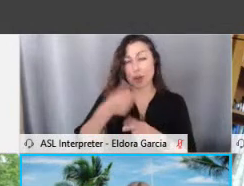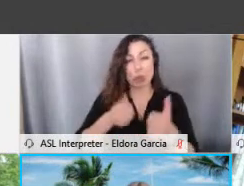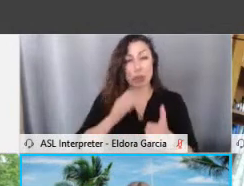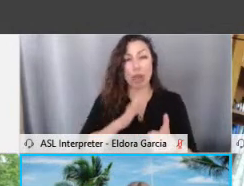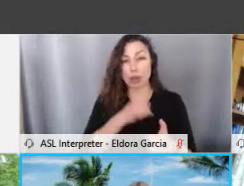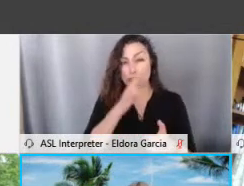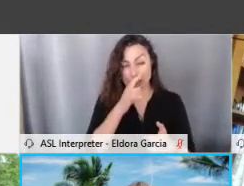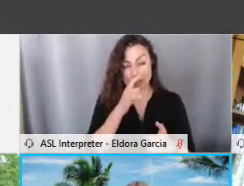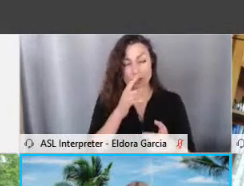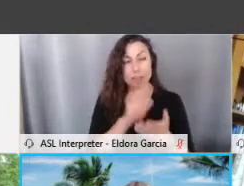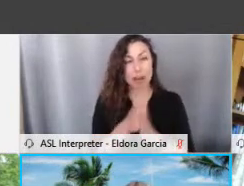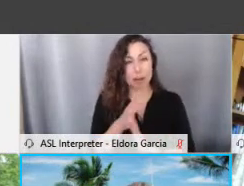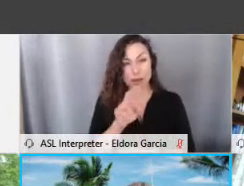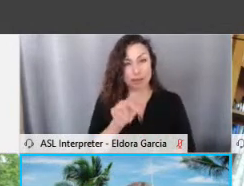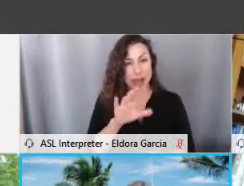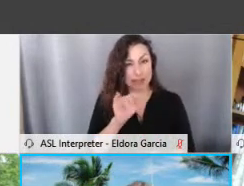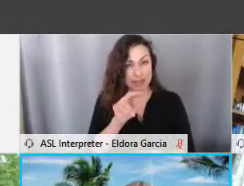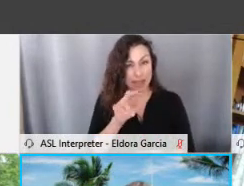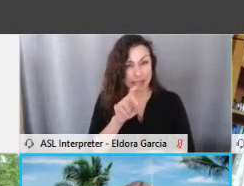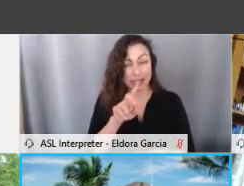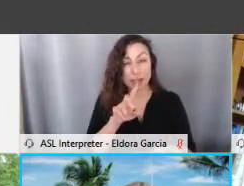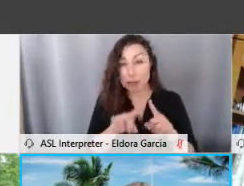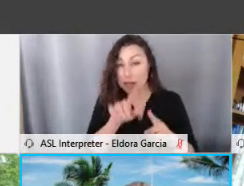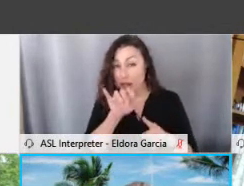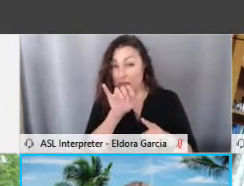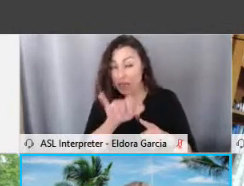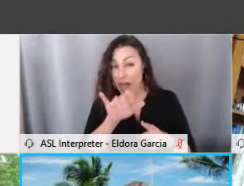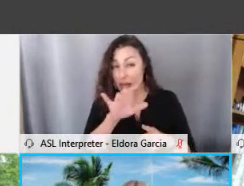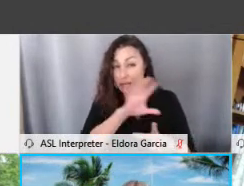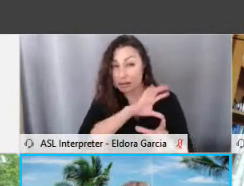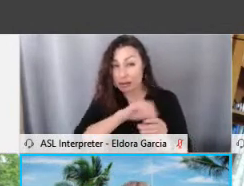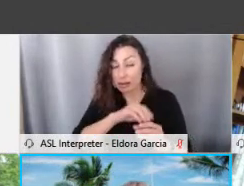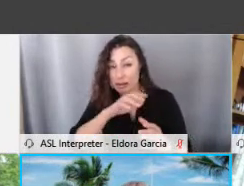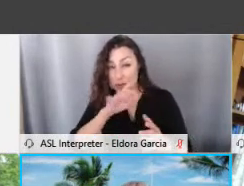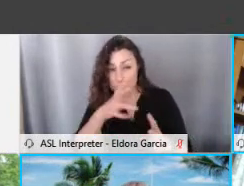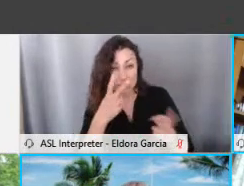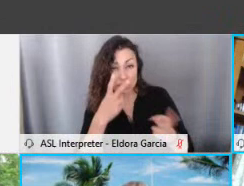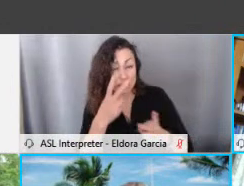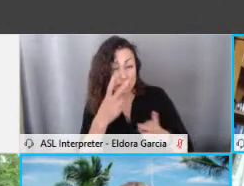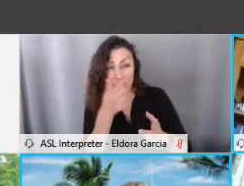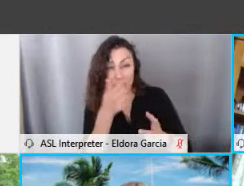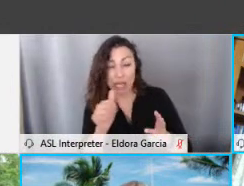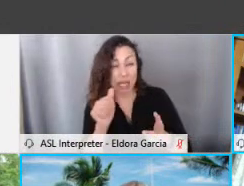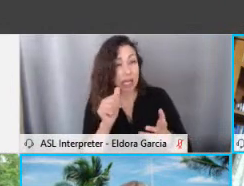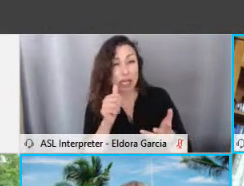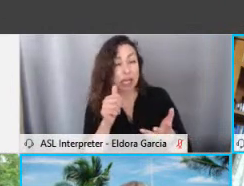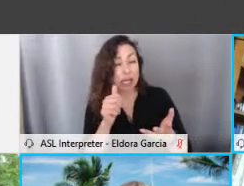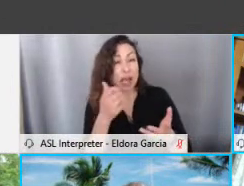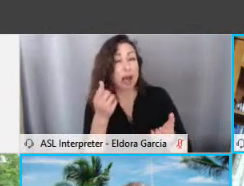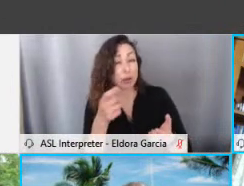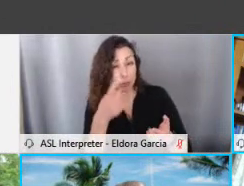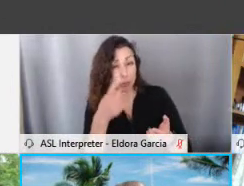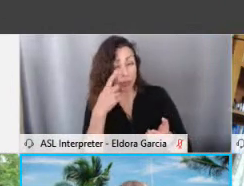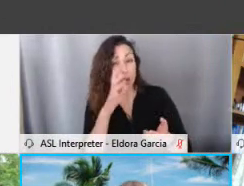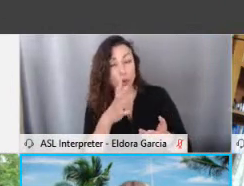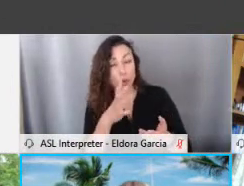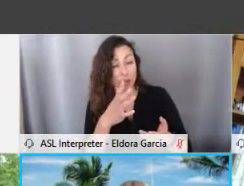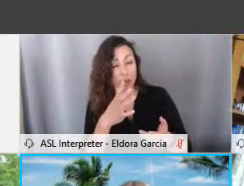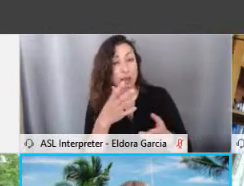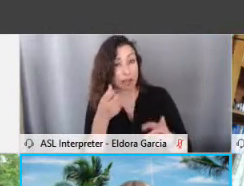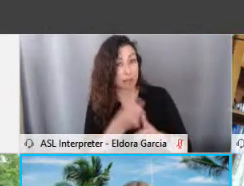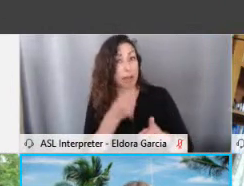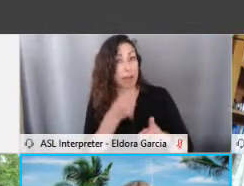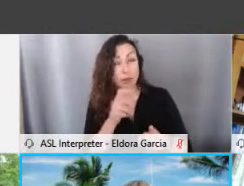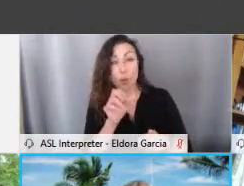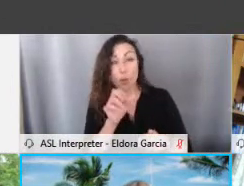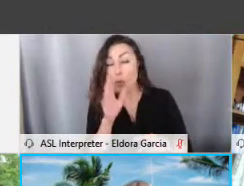are getting vaccinated. Is that playing a part yet? How much of a part do you expect it to play? Are you ever going